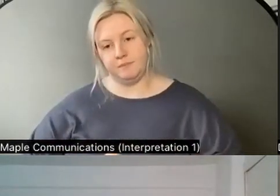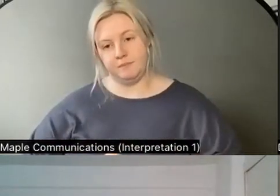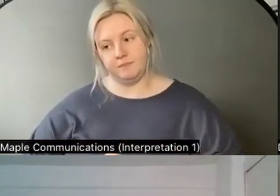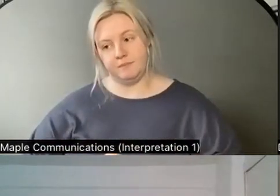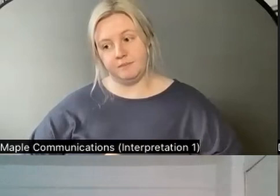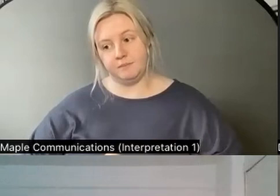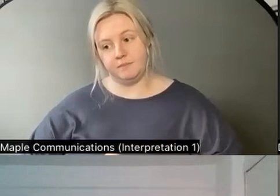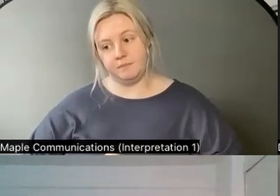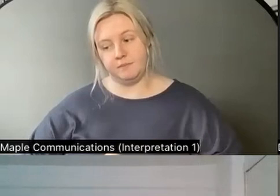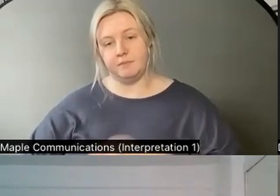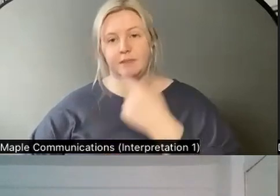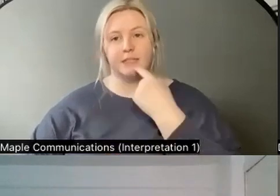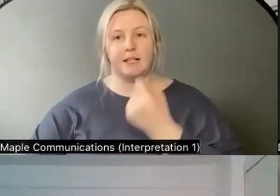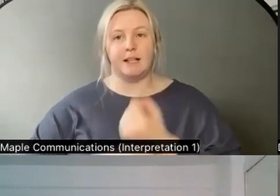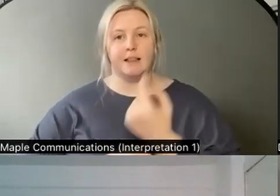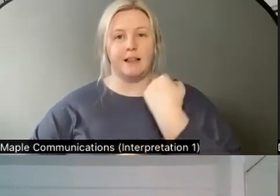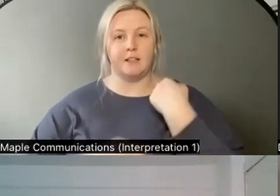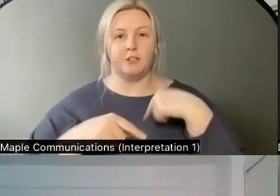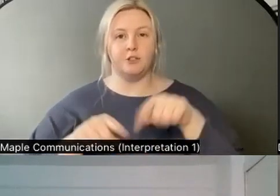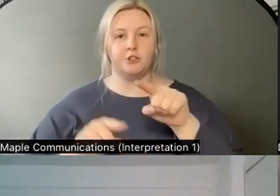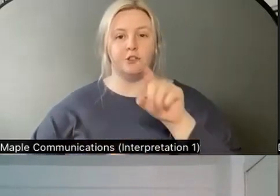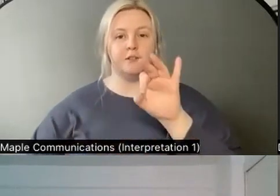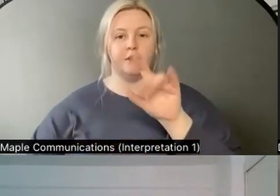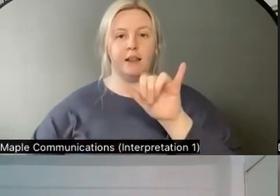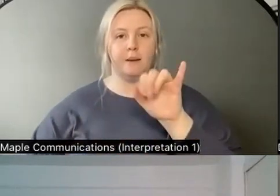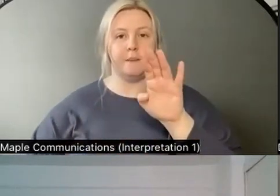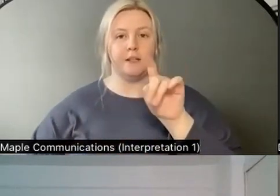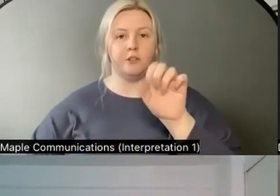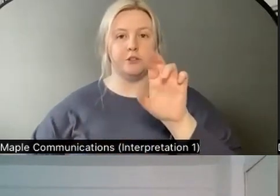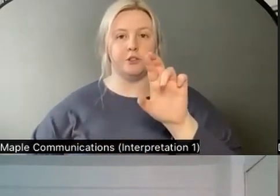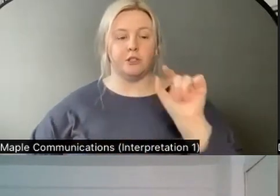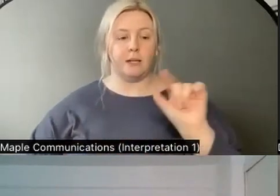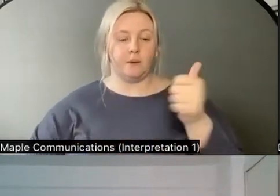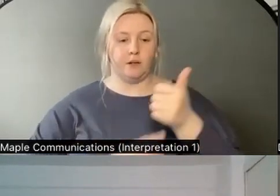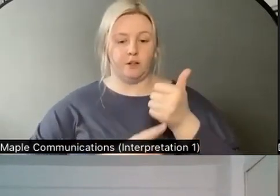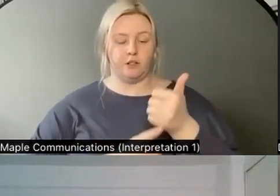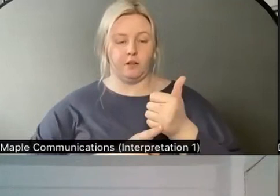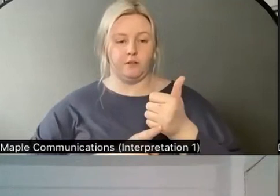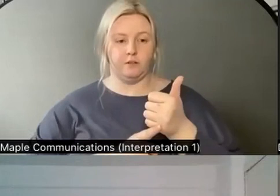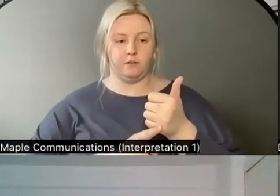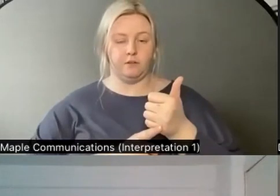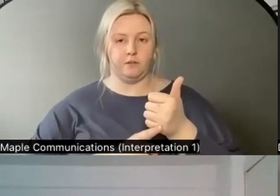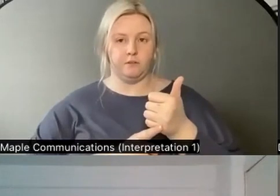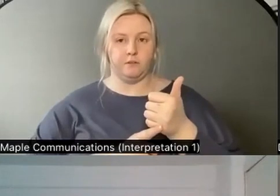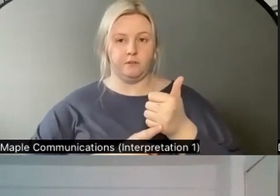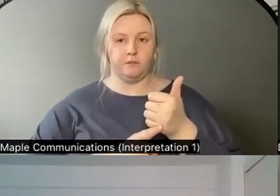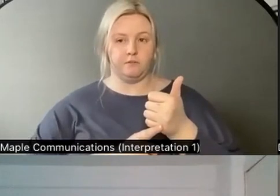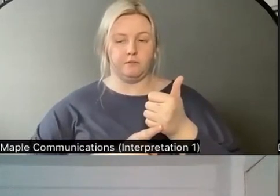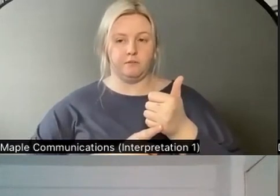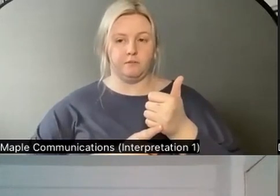I said last year during the filibuster, Gabrielle has been one of my biggest informal